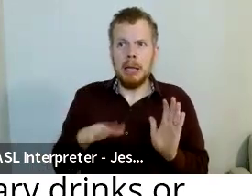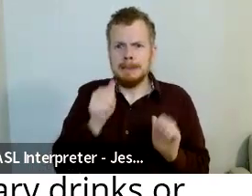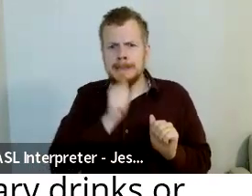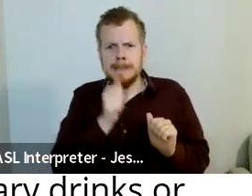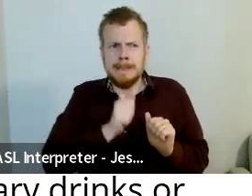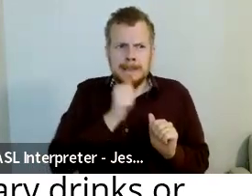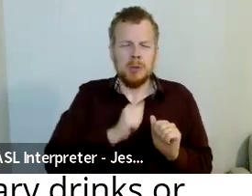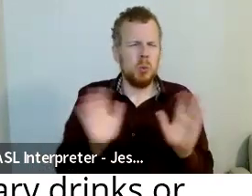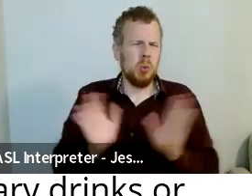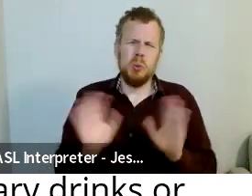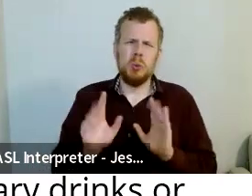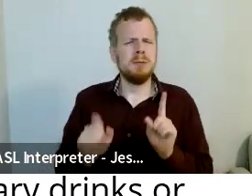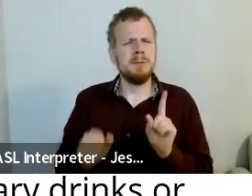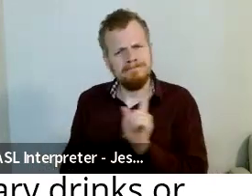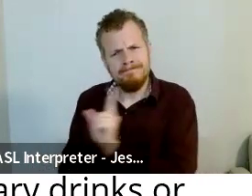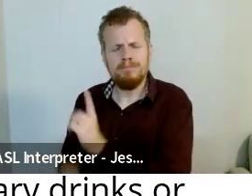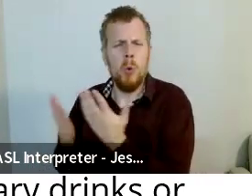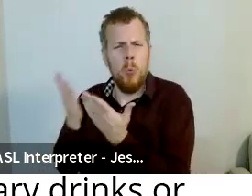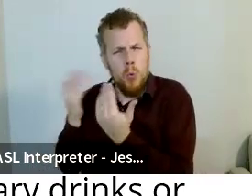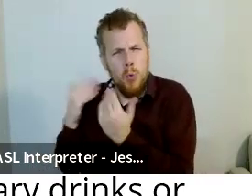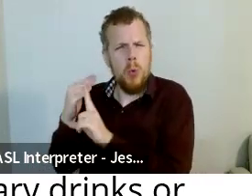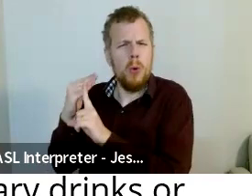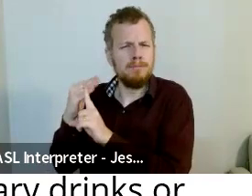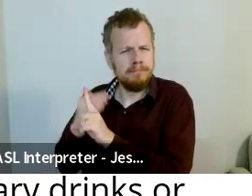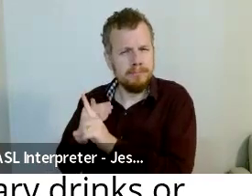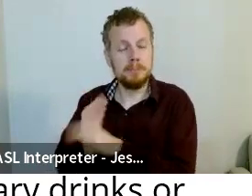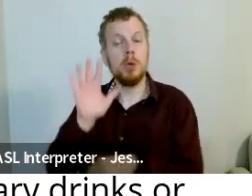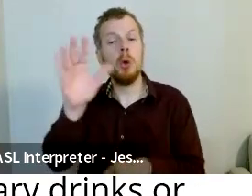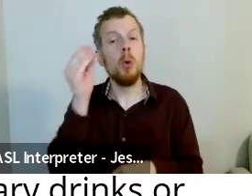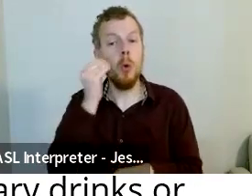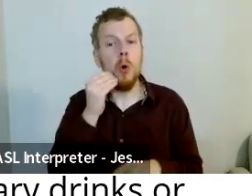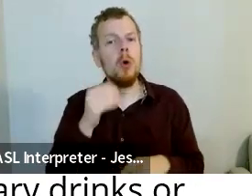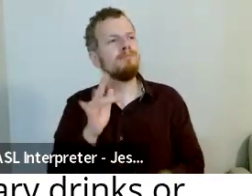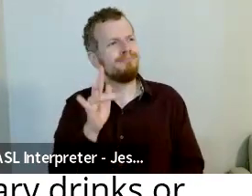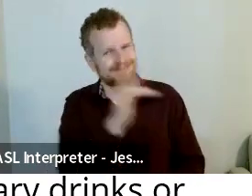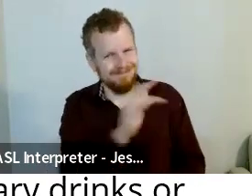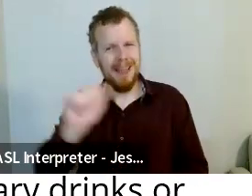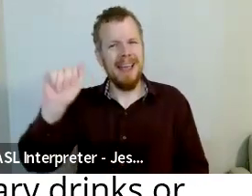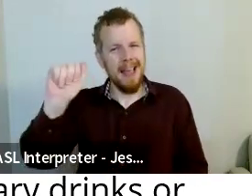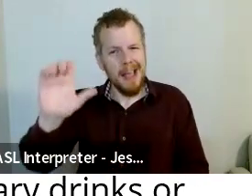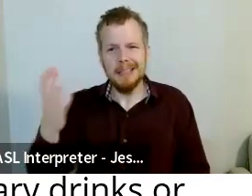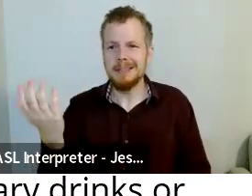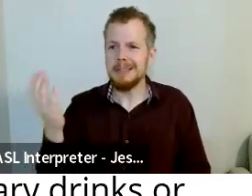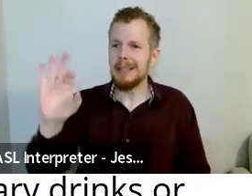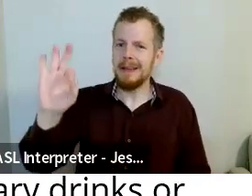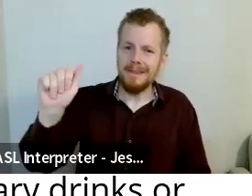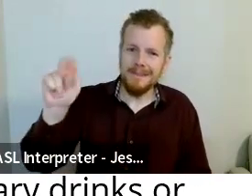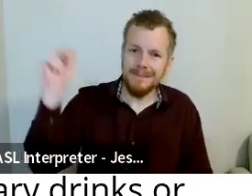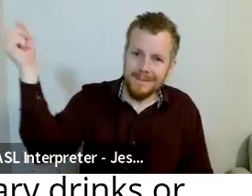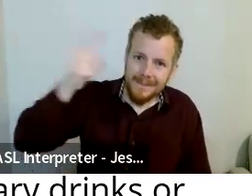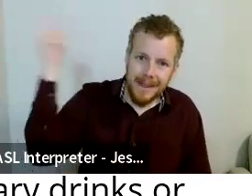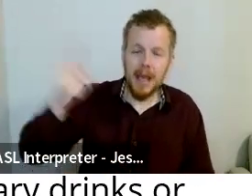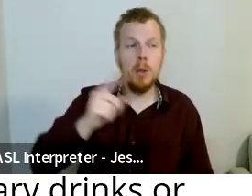cooler place immediately. Prep your home with AC, fans, curtains, and